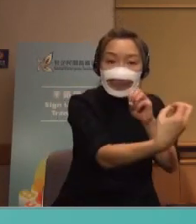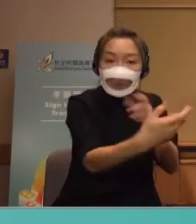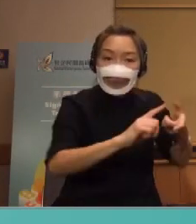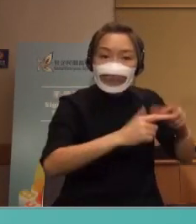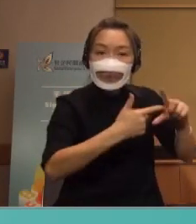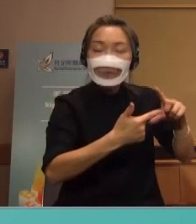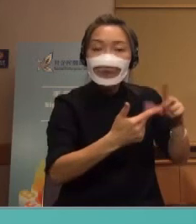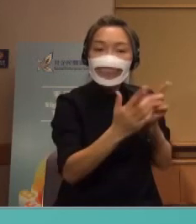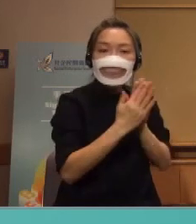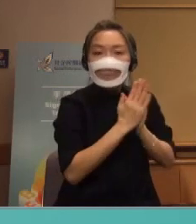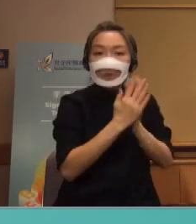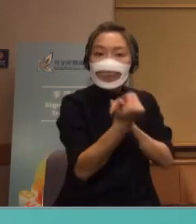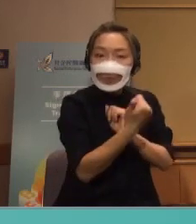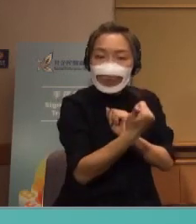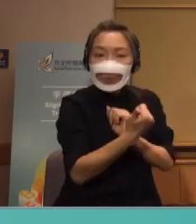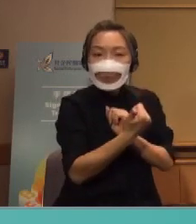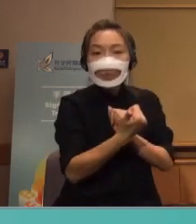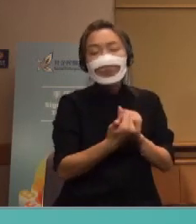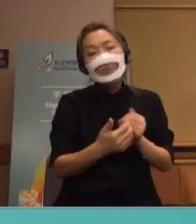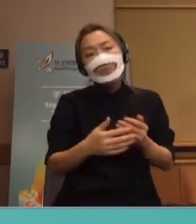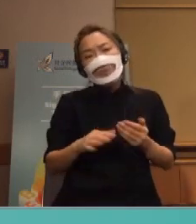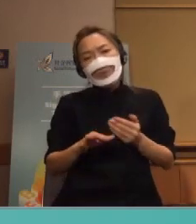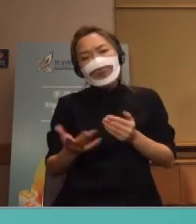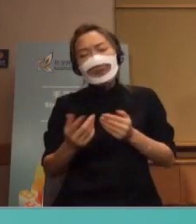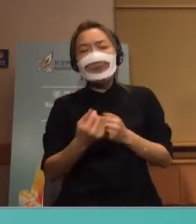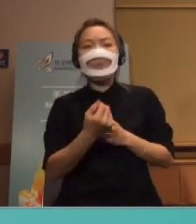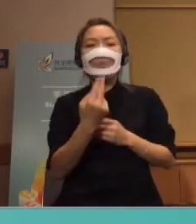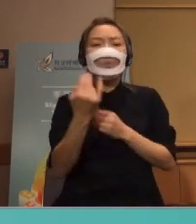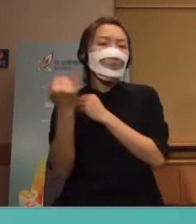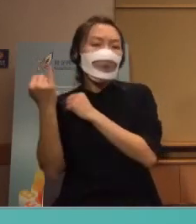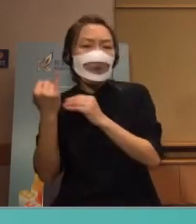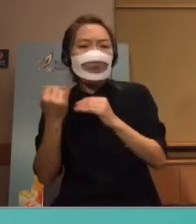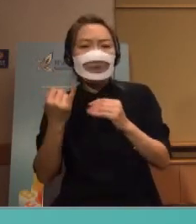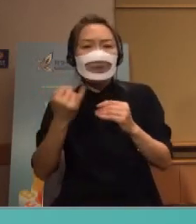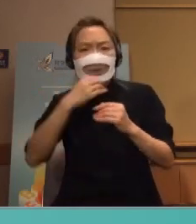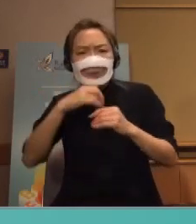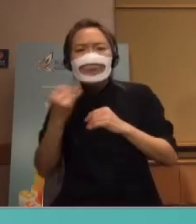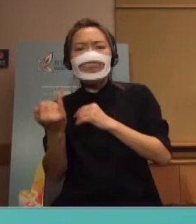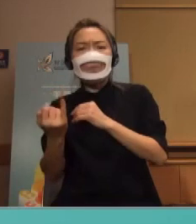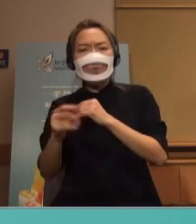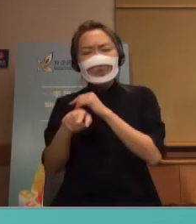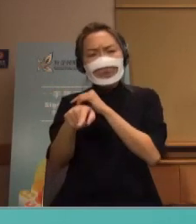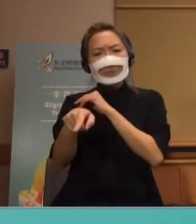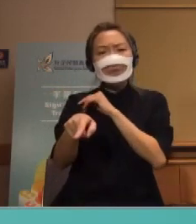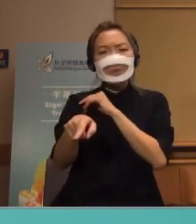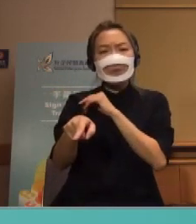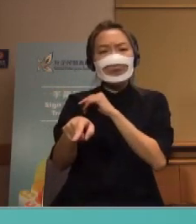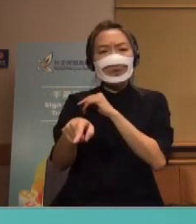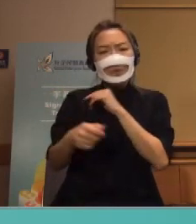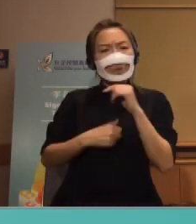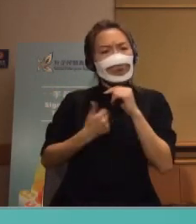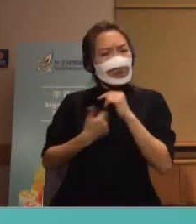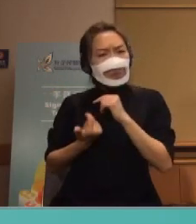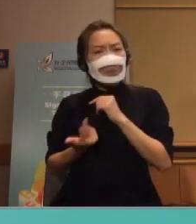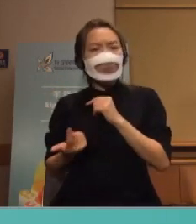experience, and it's Twitter, that channel, is it enough? Like what is the best way for you to engage with your